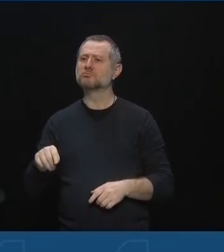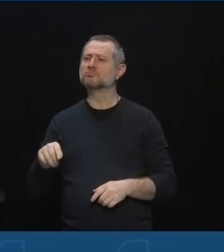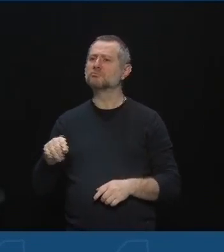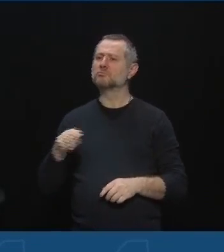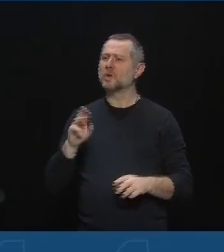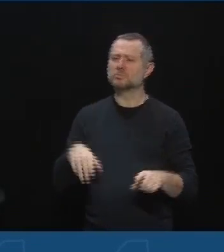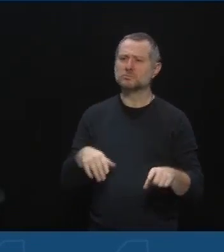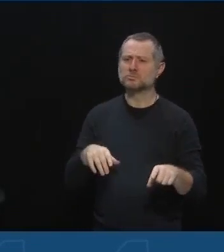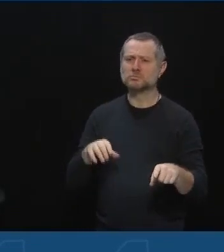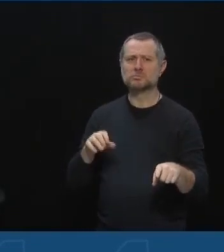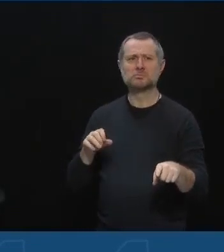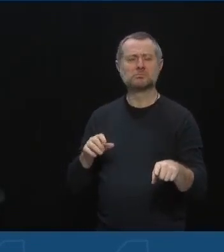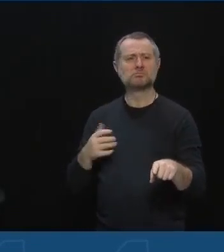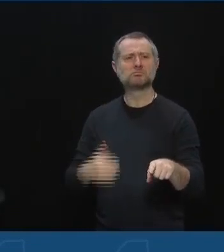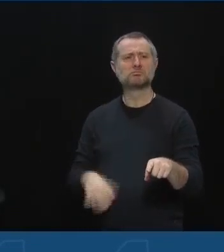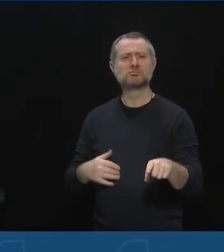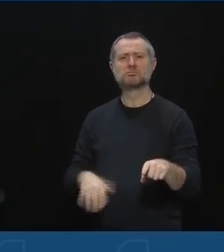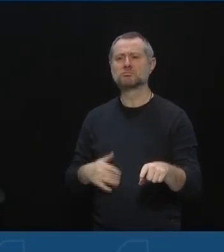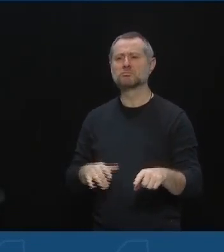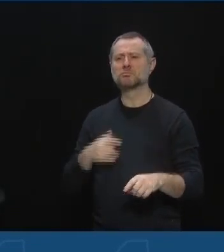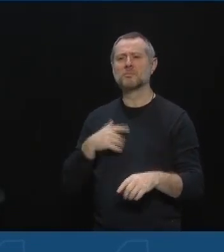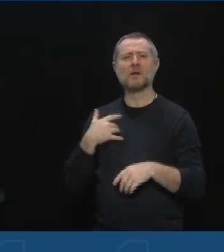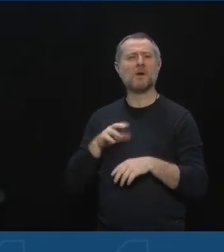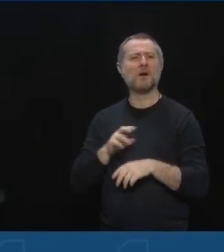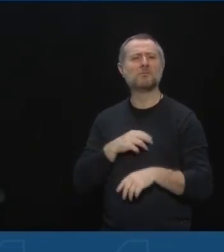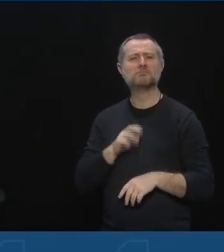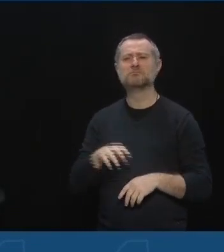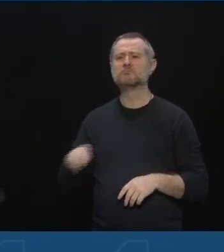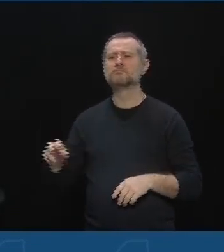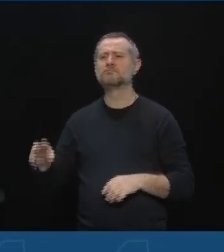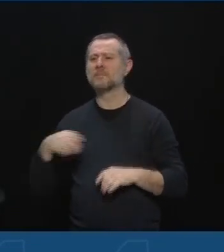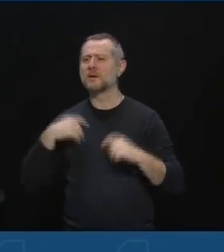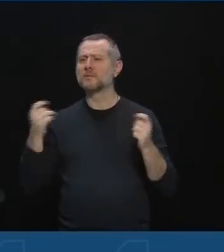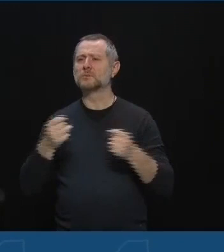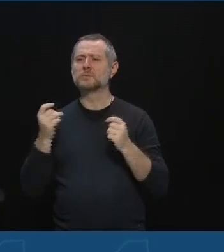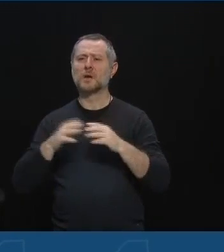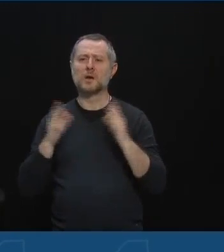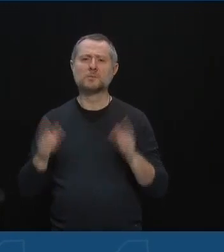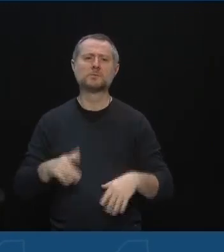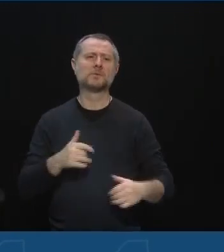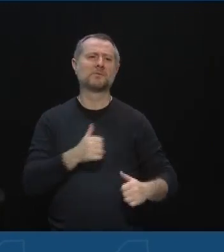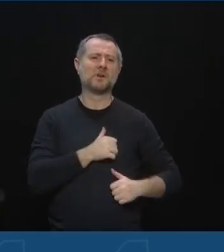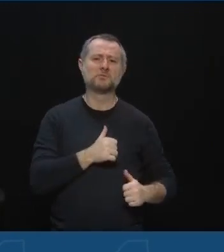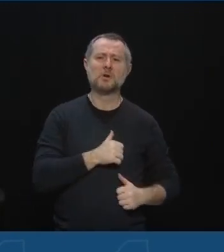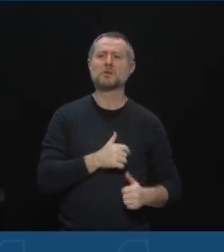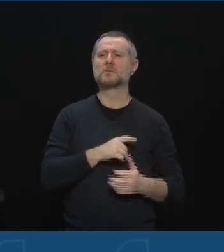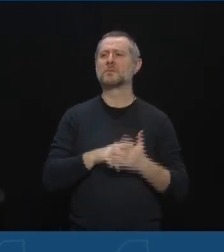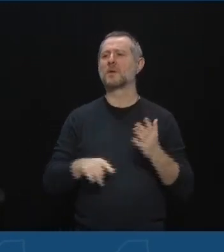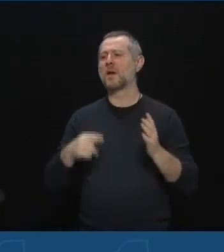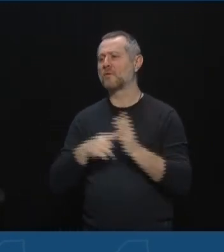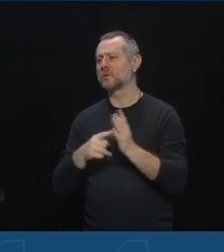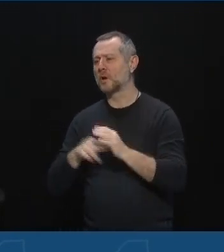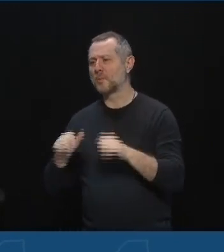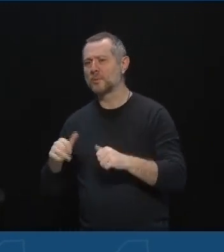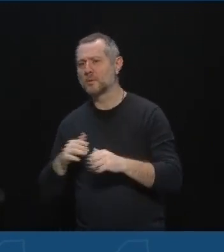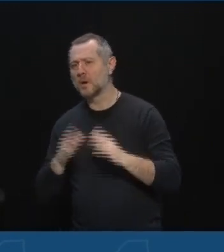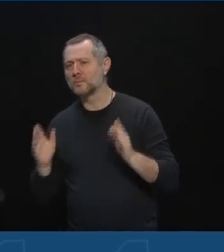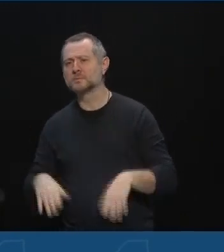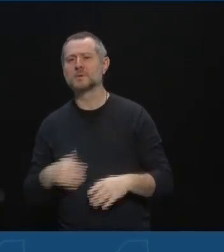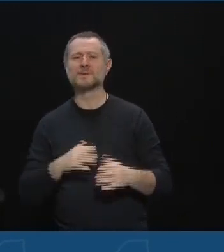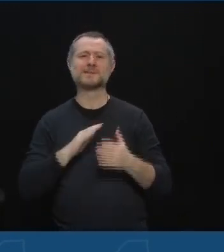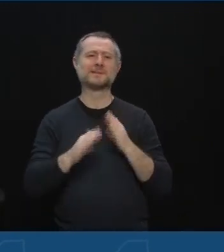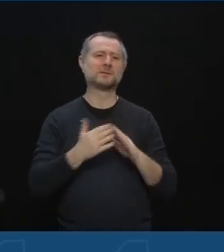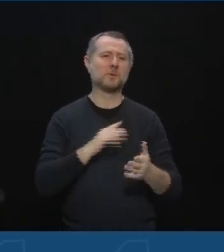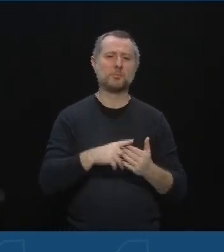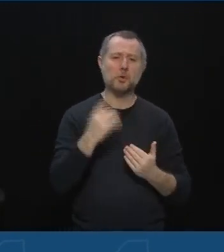have been at ribbon cuttings for supportive housing for veterans and affordable housing and neighborhood projects at the